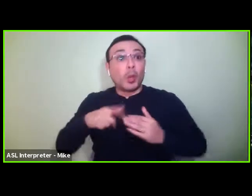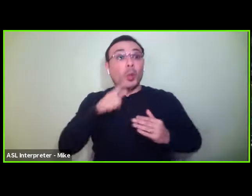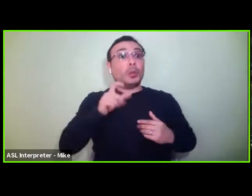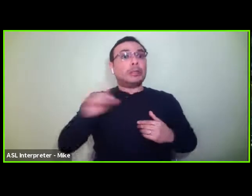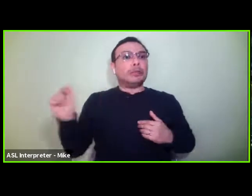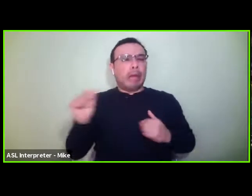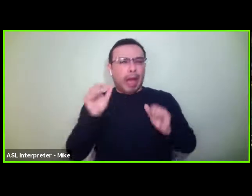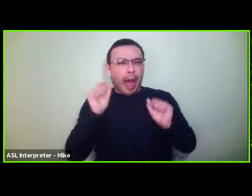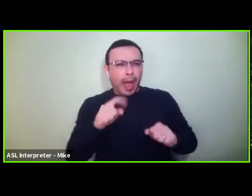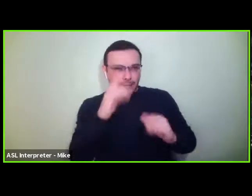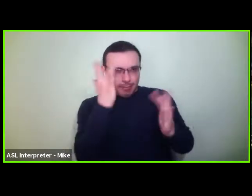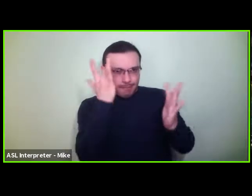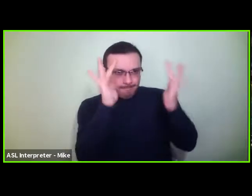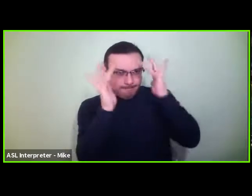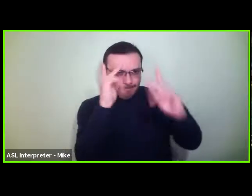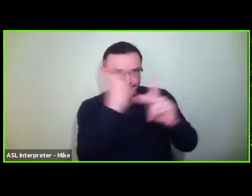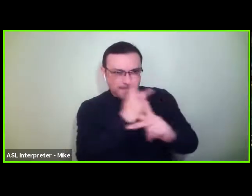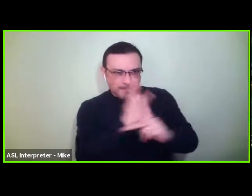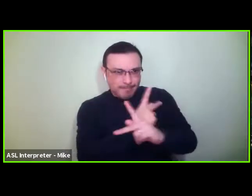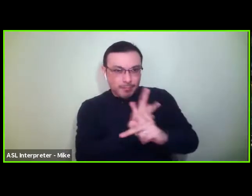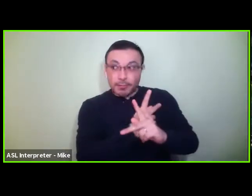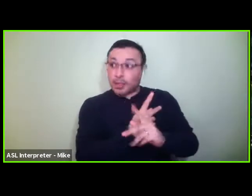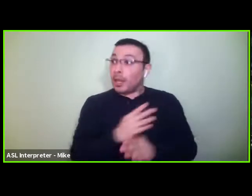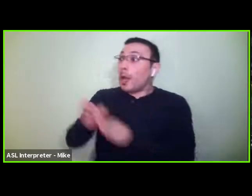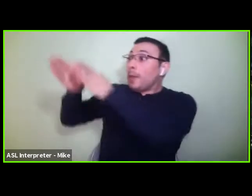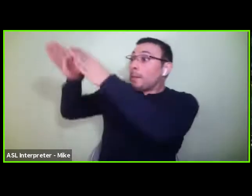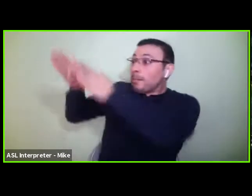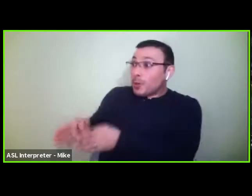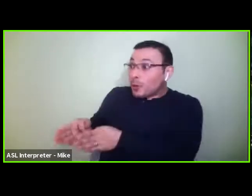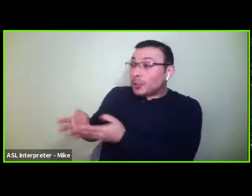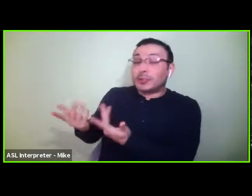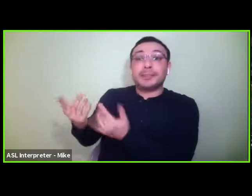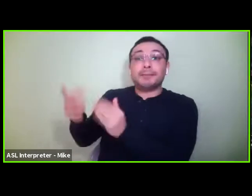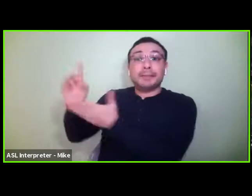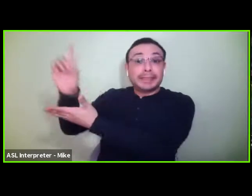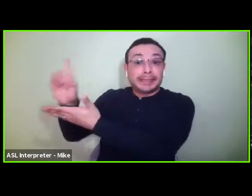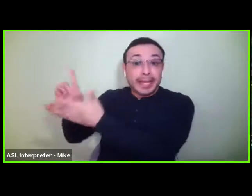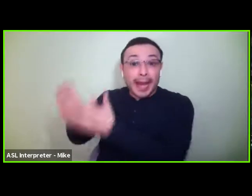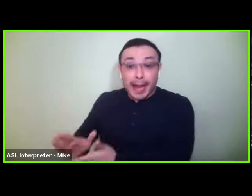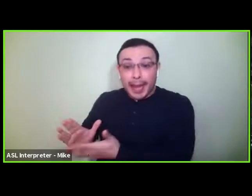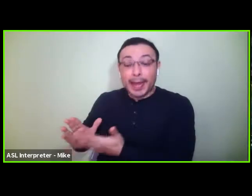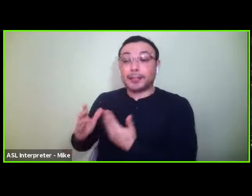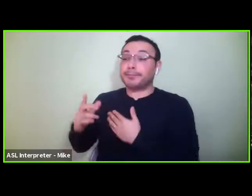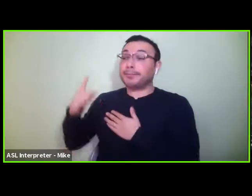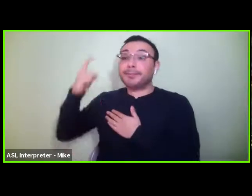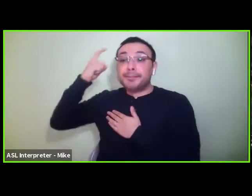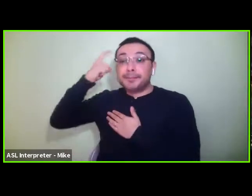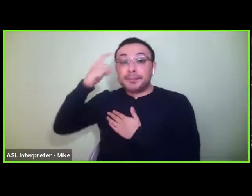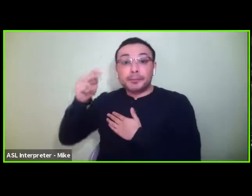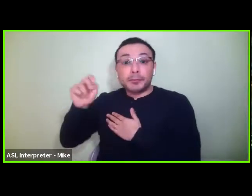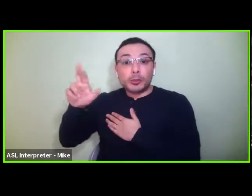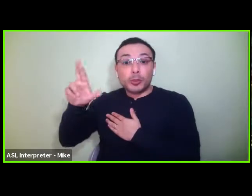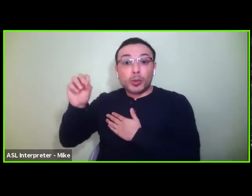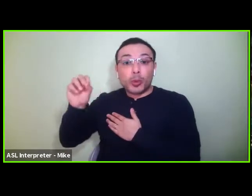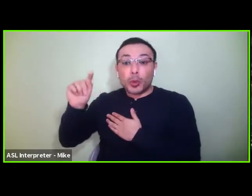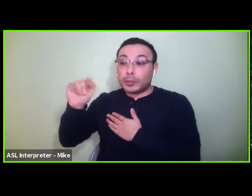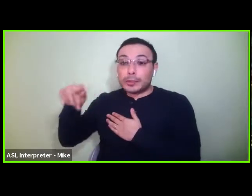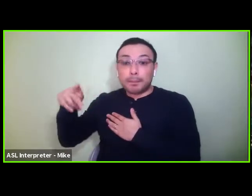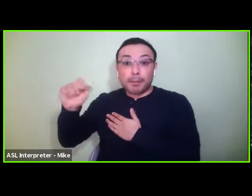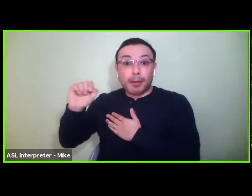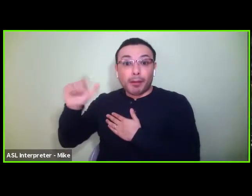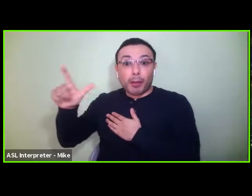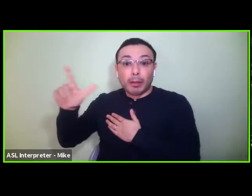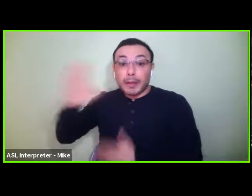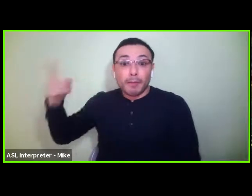ways that the able-bodied neurotypical designer perhaps never imagined. We find the hidden light switches, the